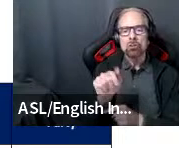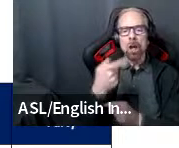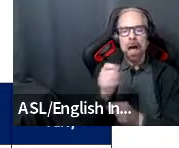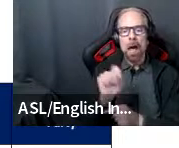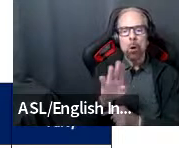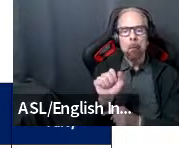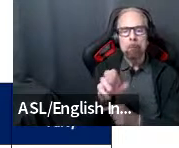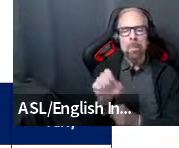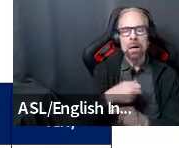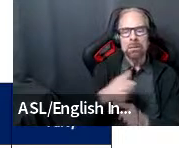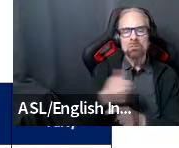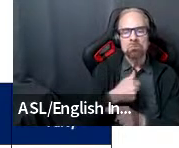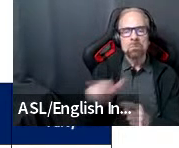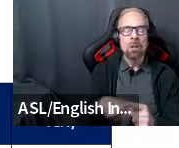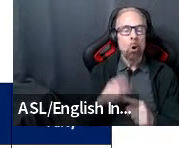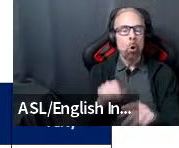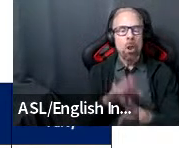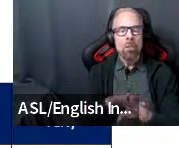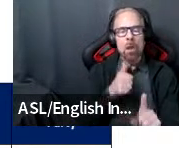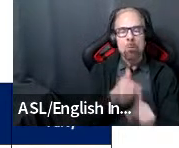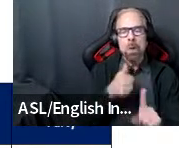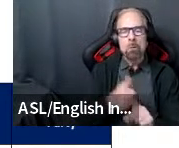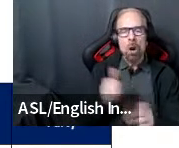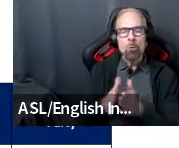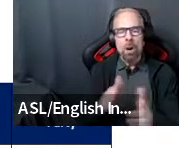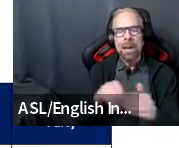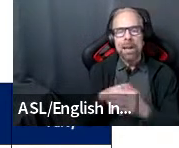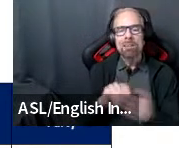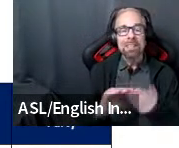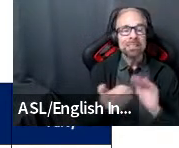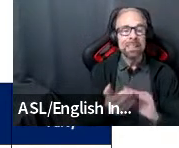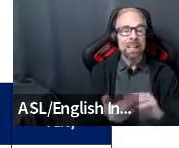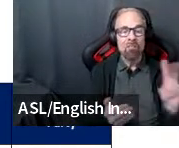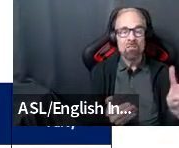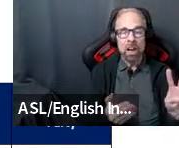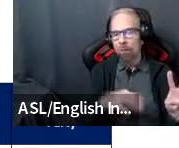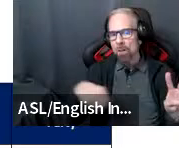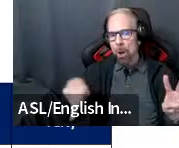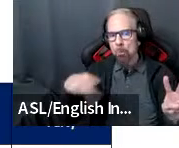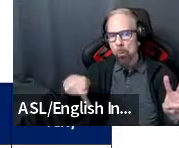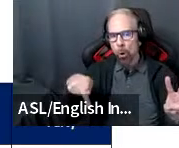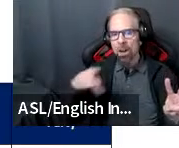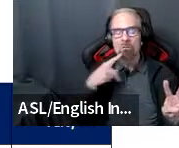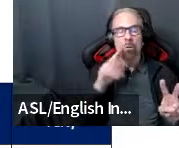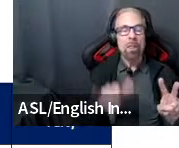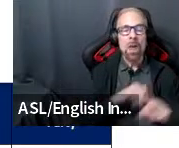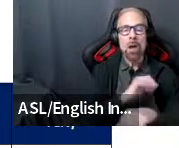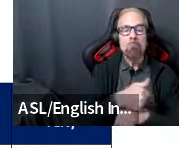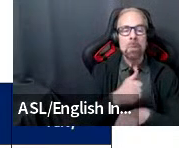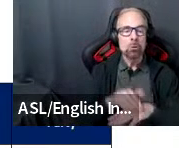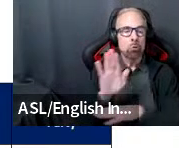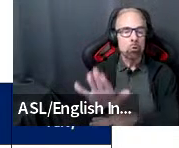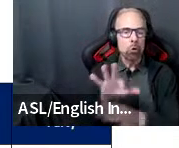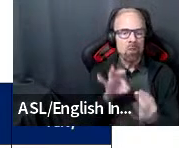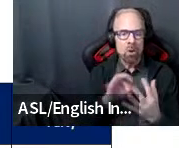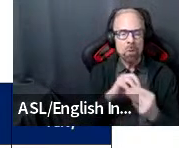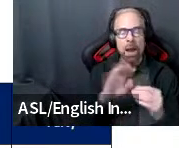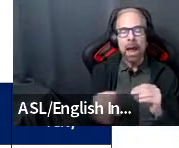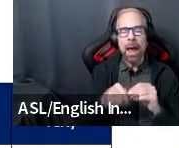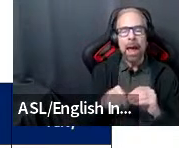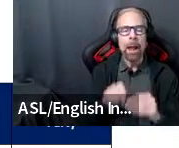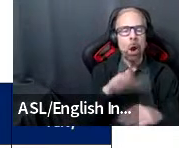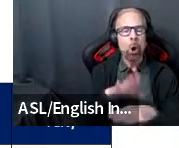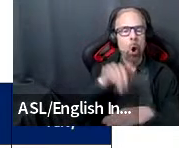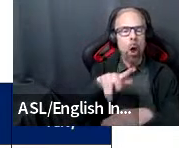routes along the impacted routes in the cities of Vancouver and Portland. So for this, based on your feedback, we added in the call out for